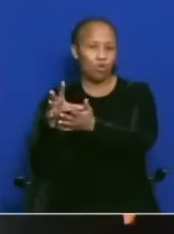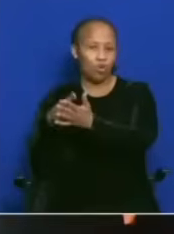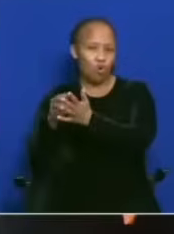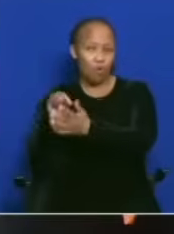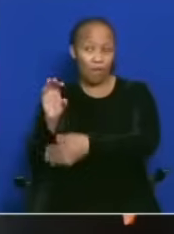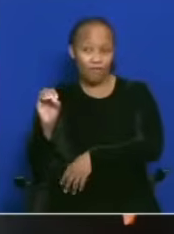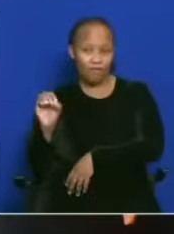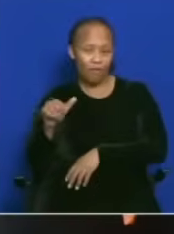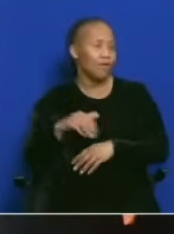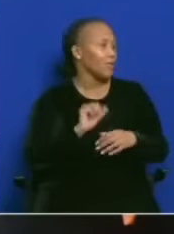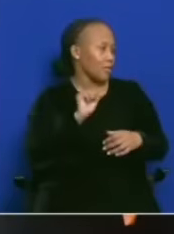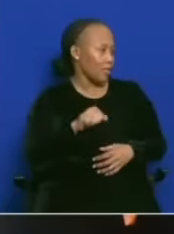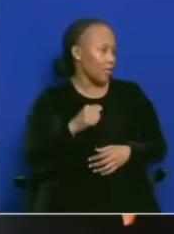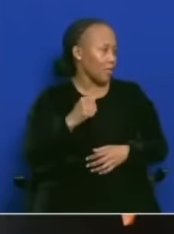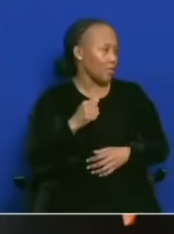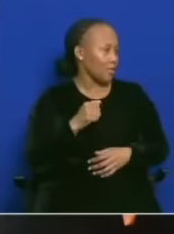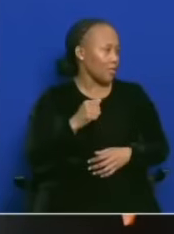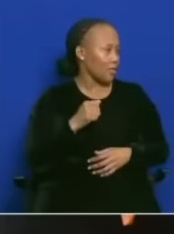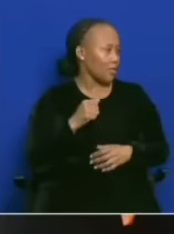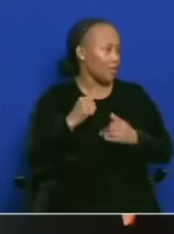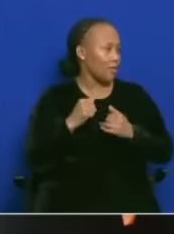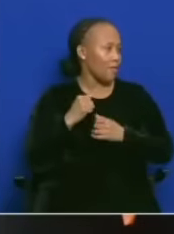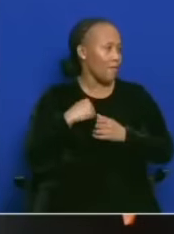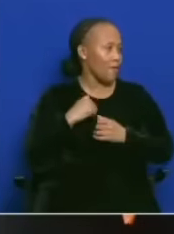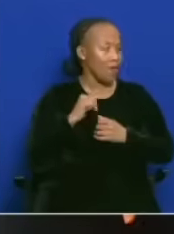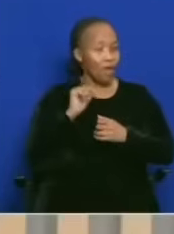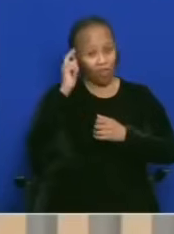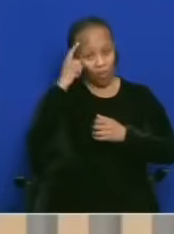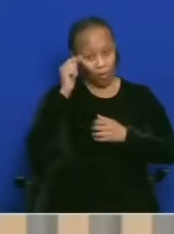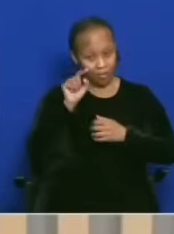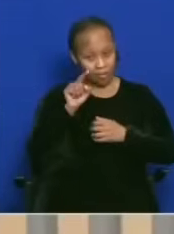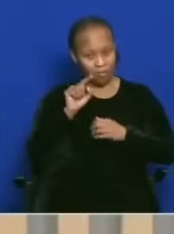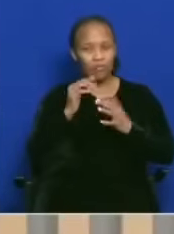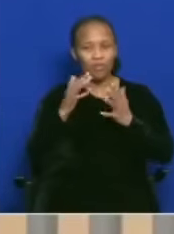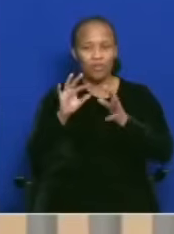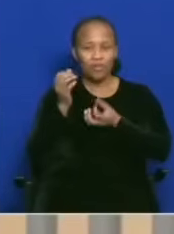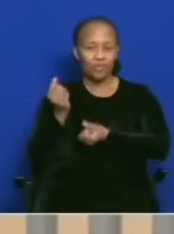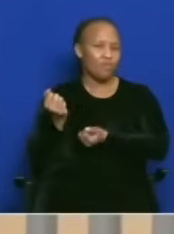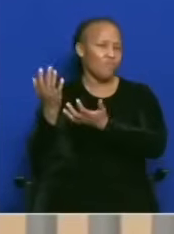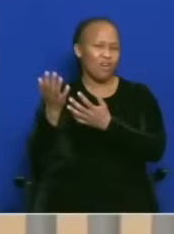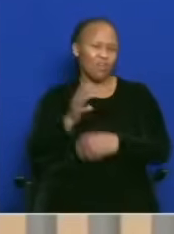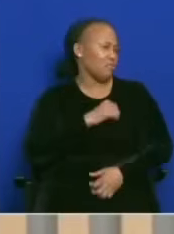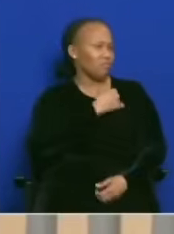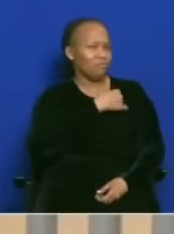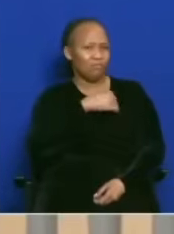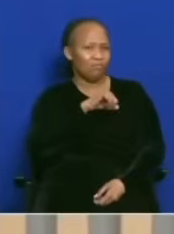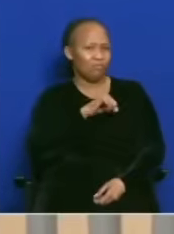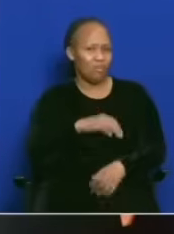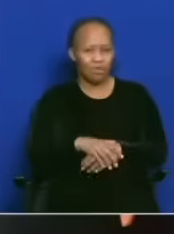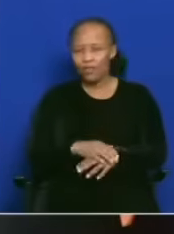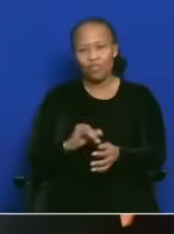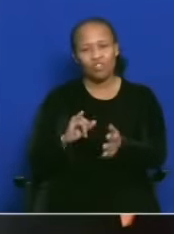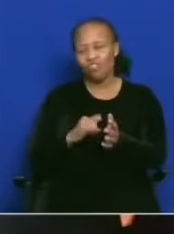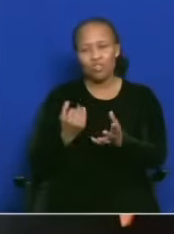being provided in the adjournment of the J88. No. Or was it just the number? Just the number. Okay.